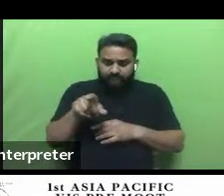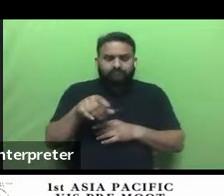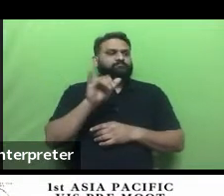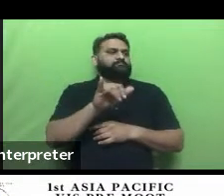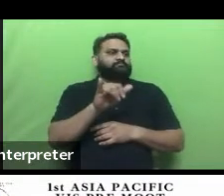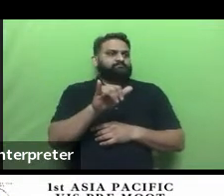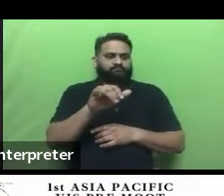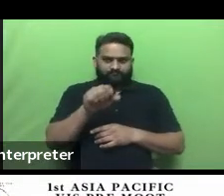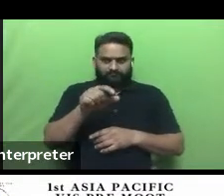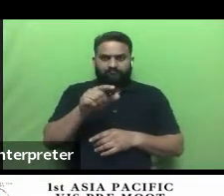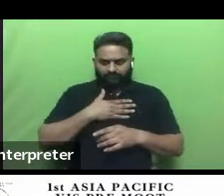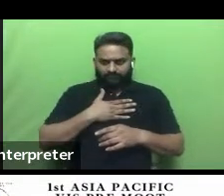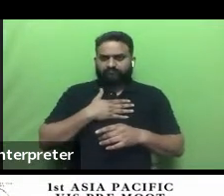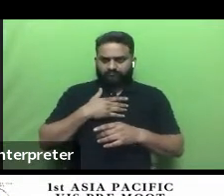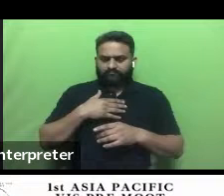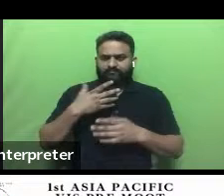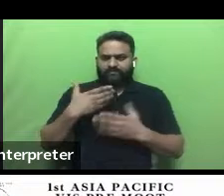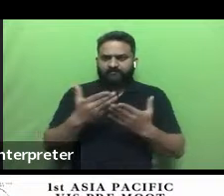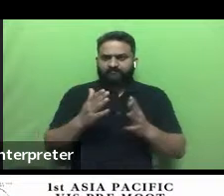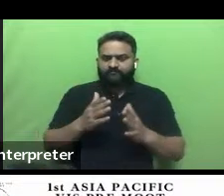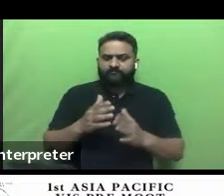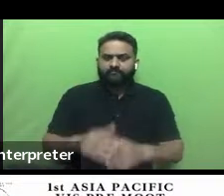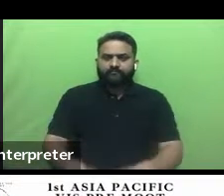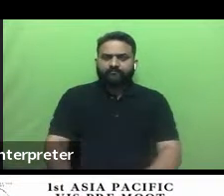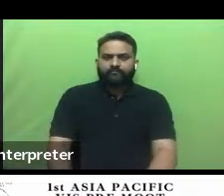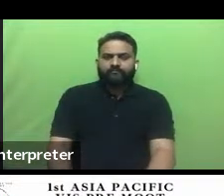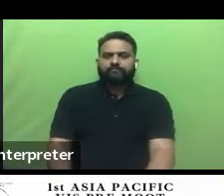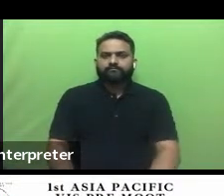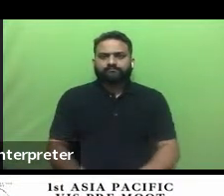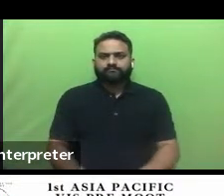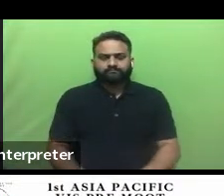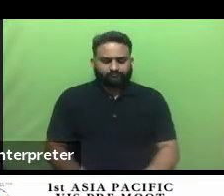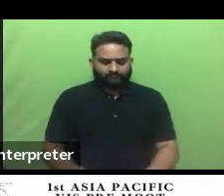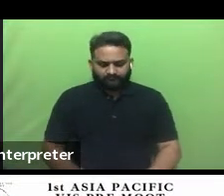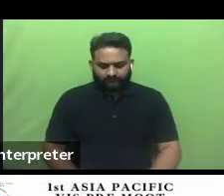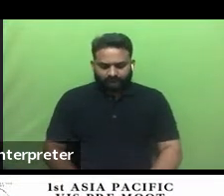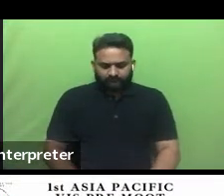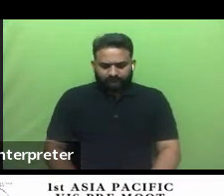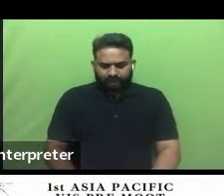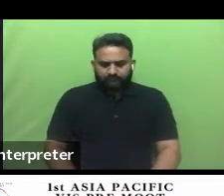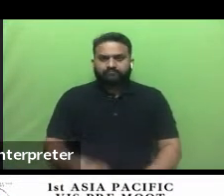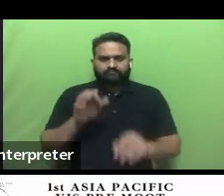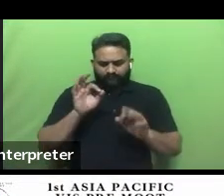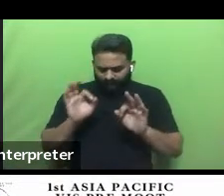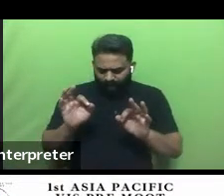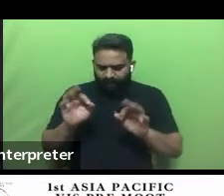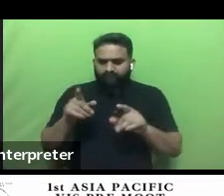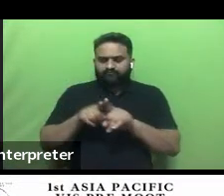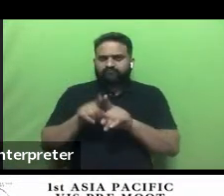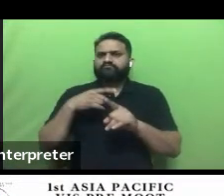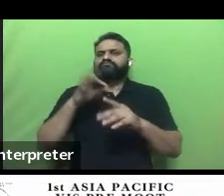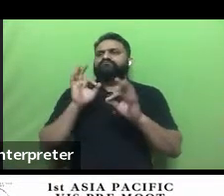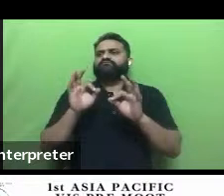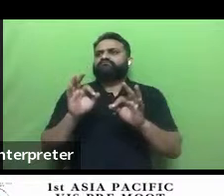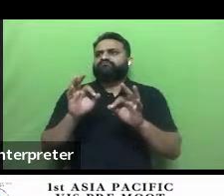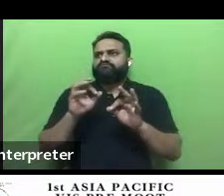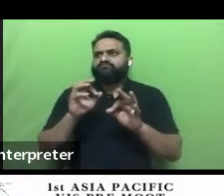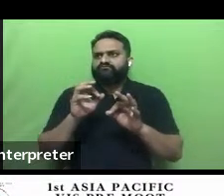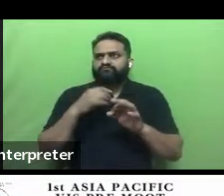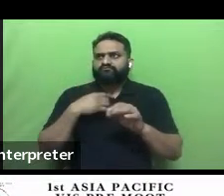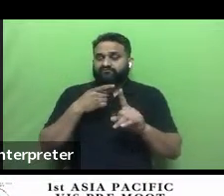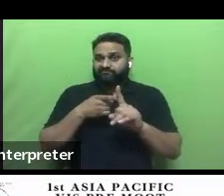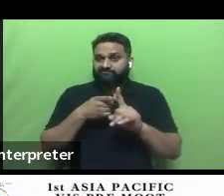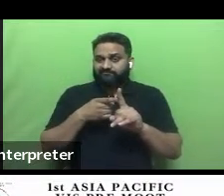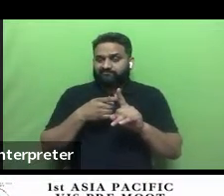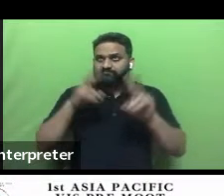that's our principal authority for this proposition. And why should we think that is applicable at all to this